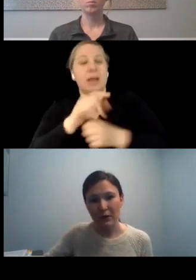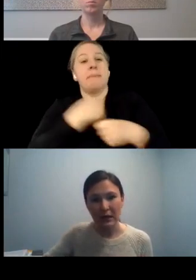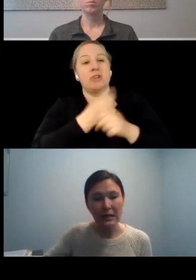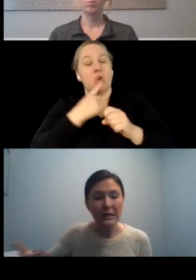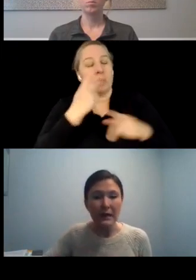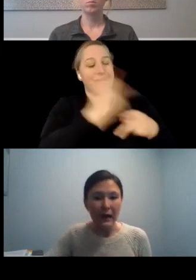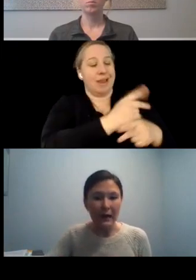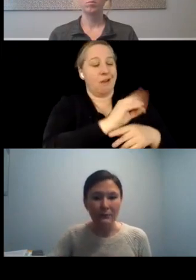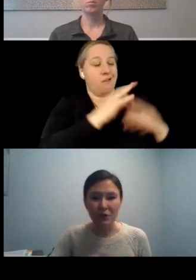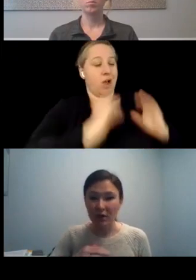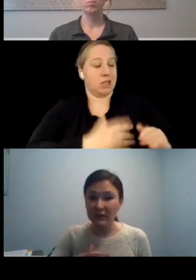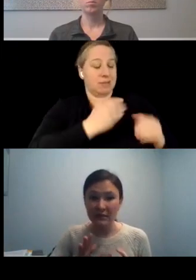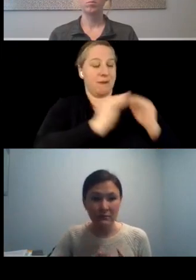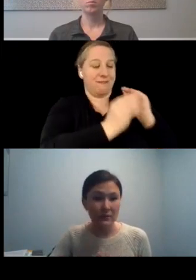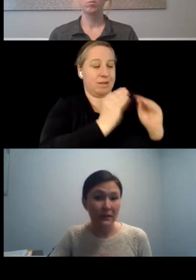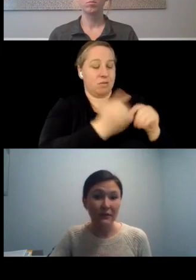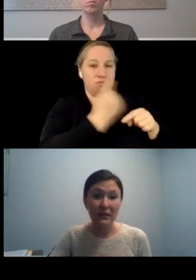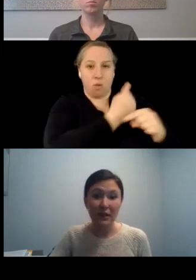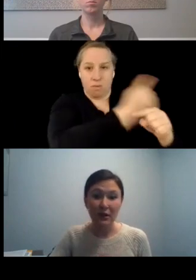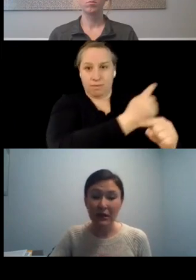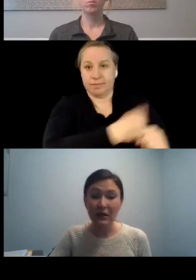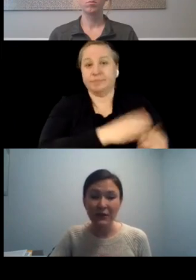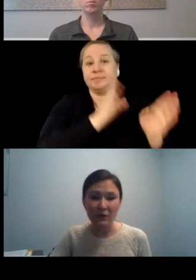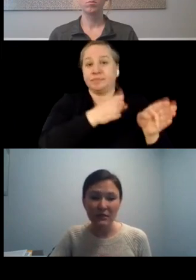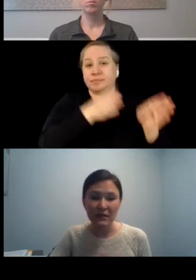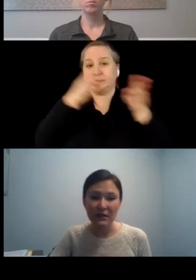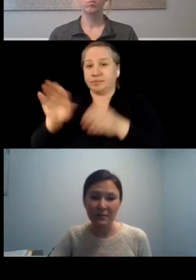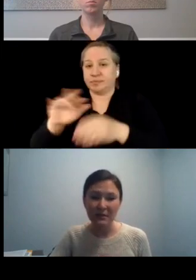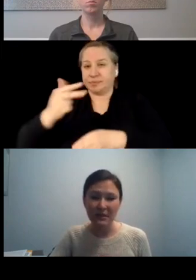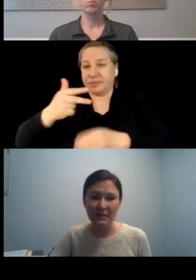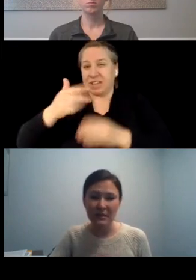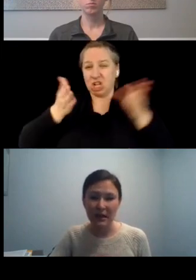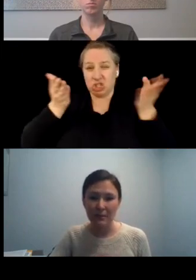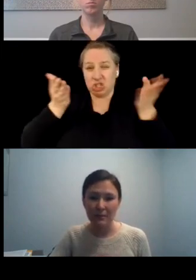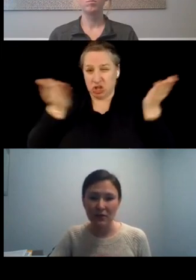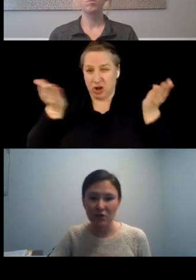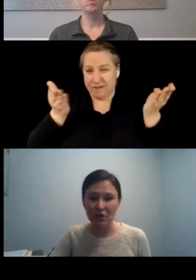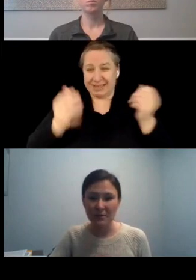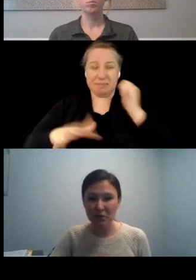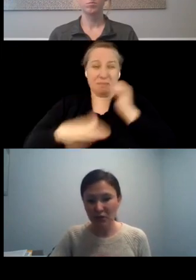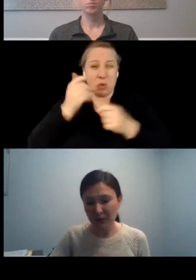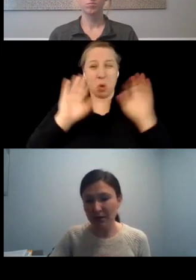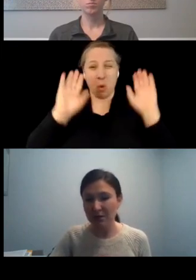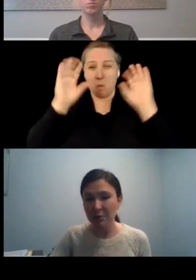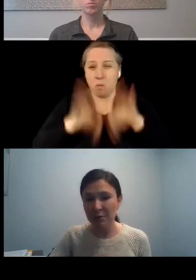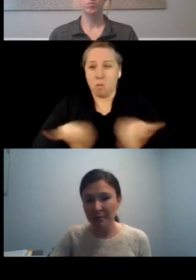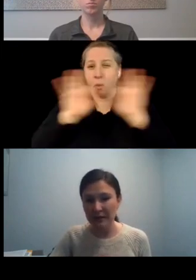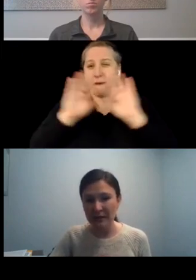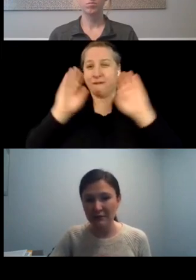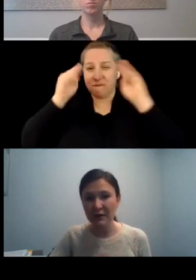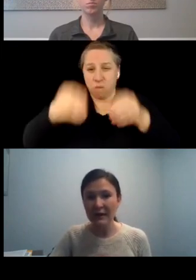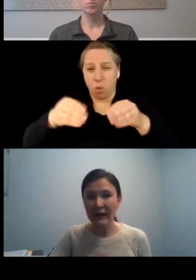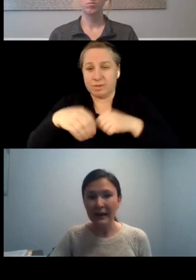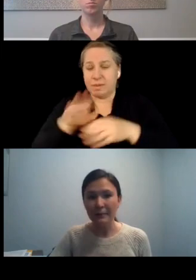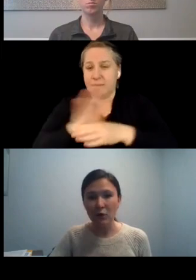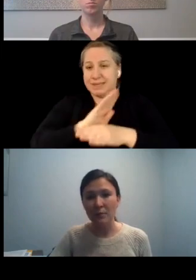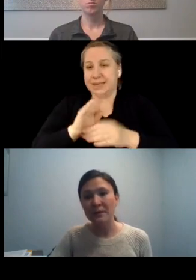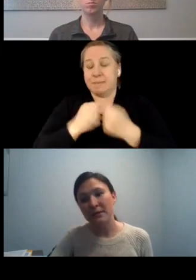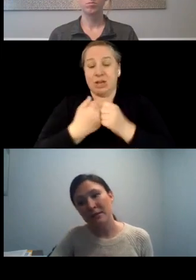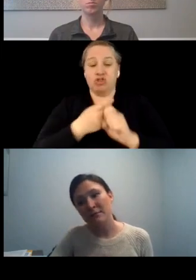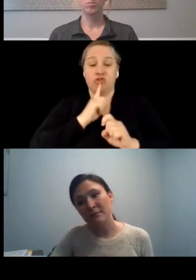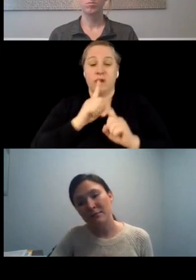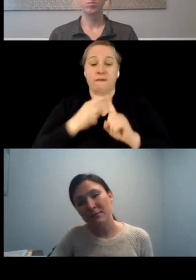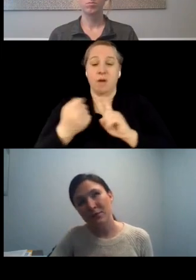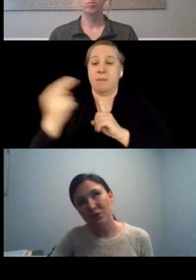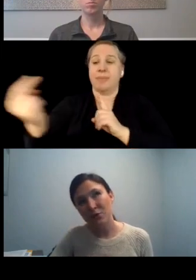customer appropriately. Service, definitely our key focus area in the business, making sure, especially from a customer perspective,